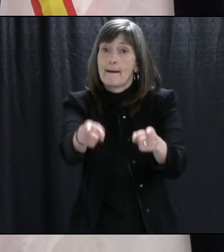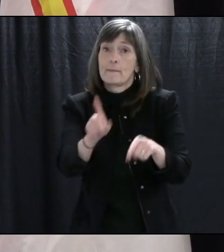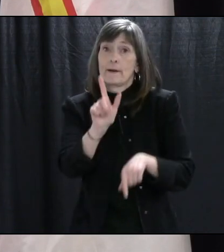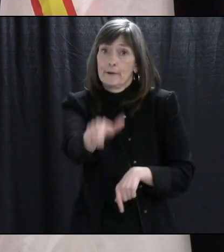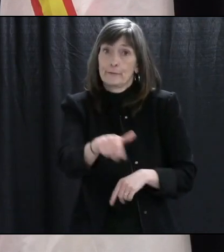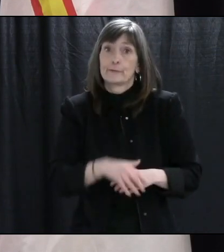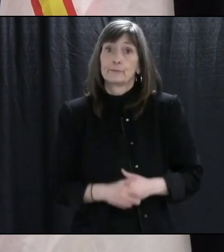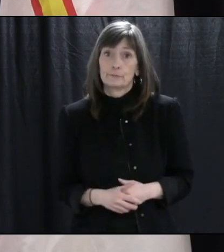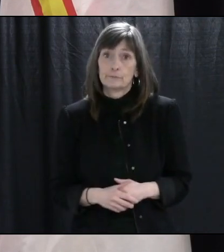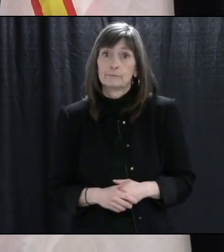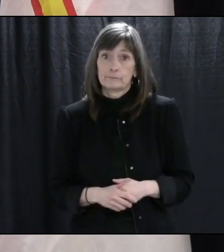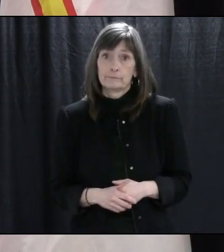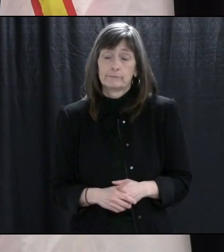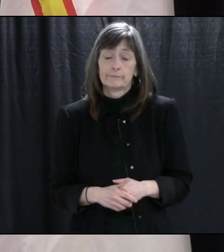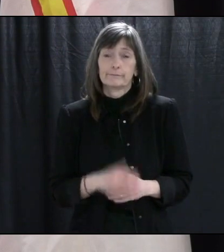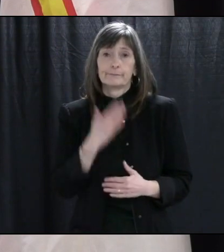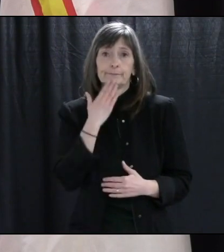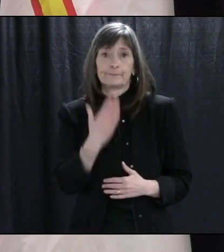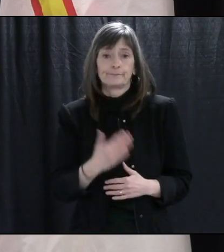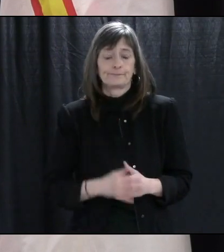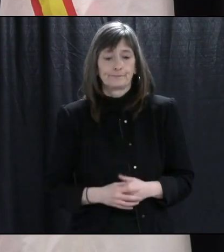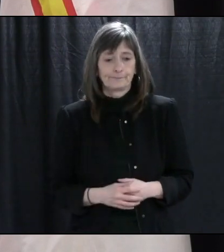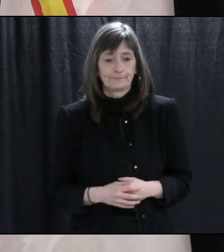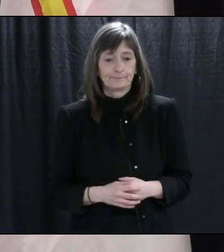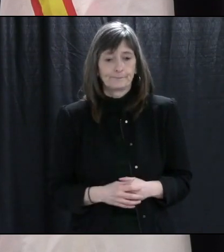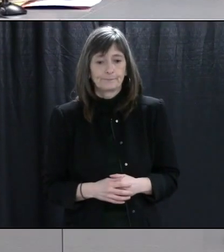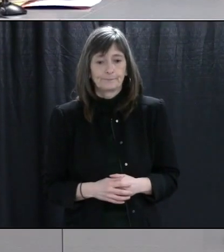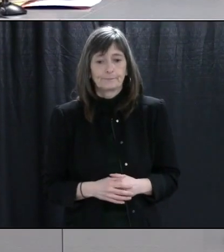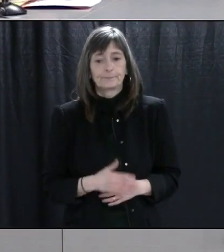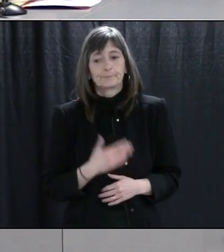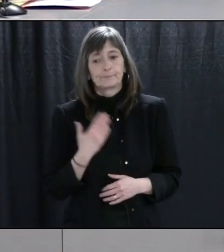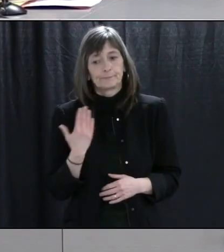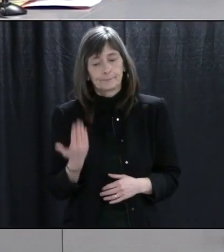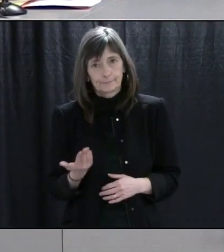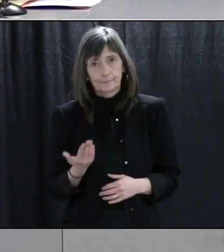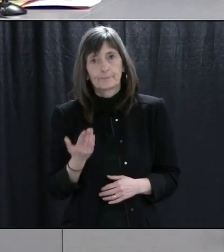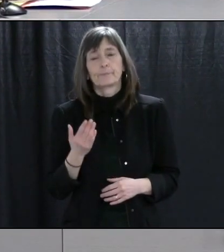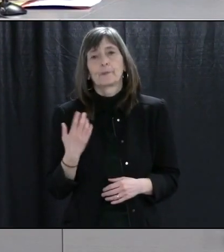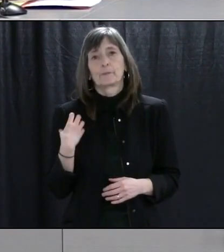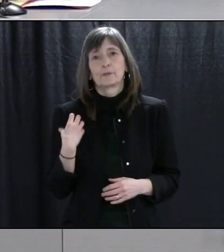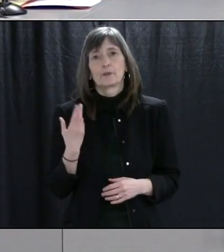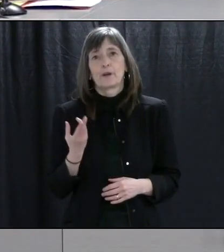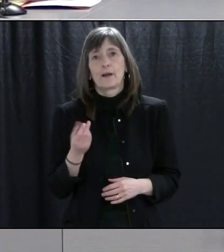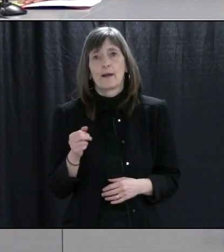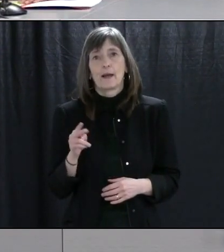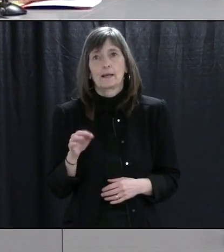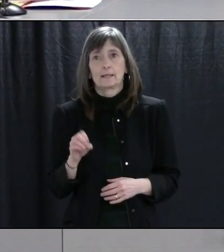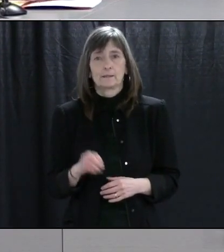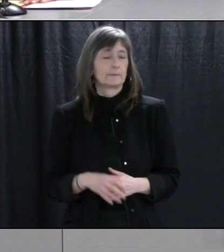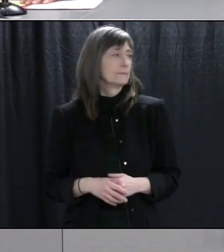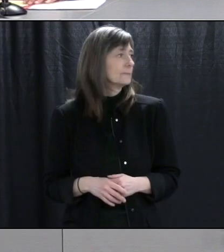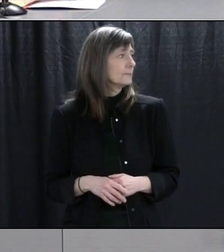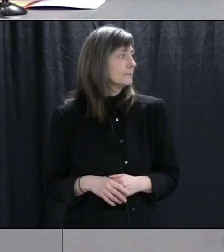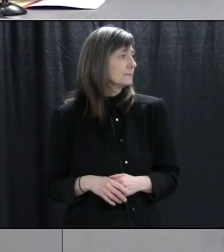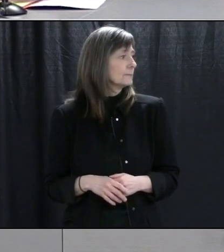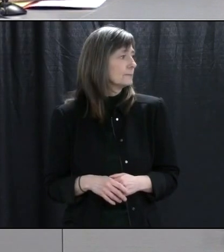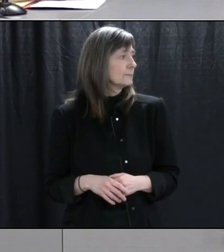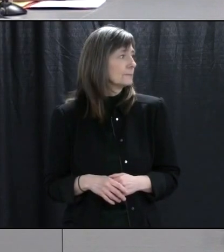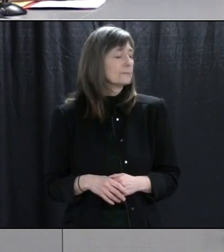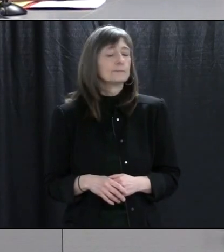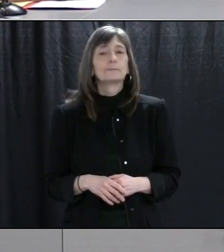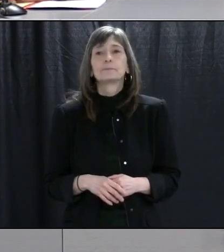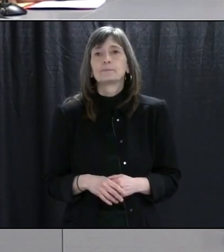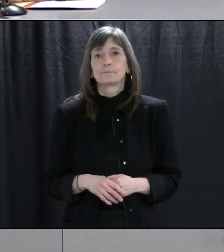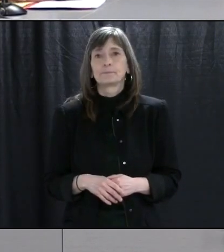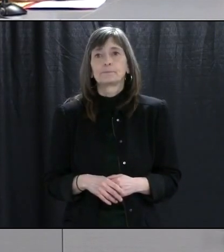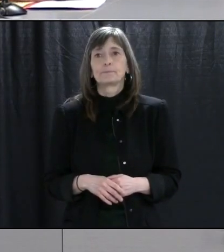residents tomorrow. Thank you. I will now turn it over to Minister Haggie for his comments. Thank you,